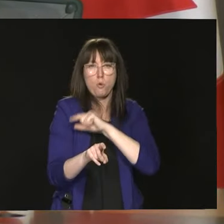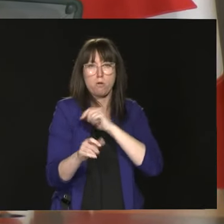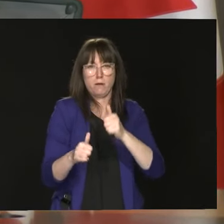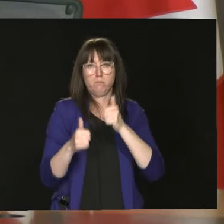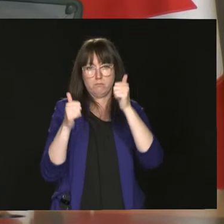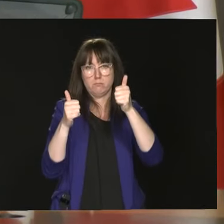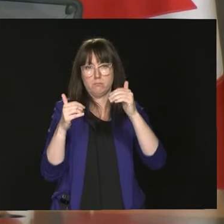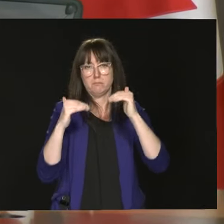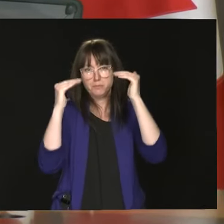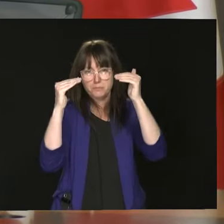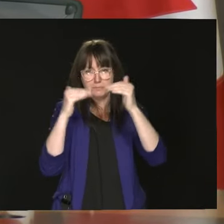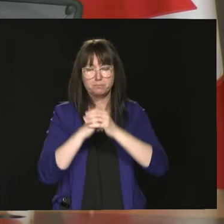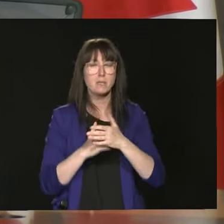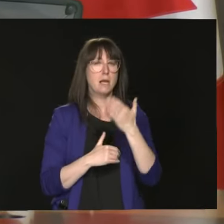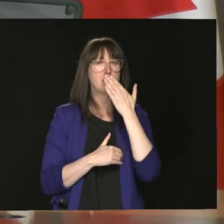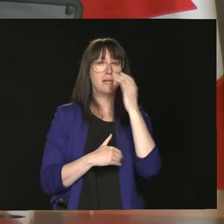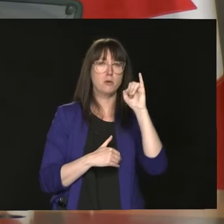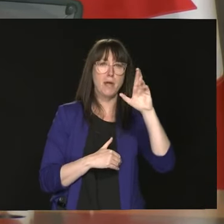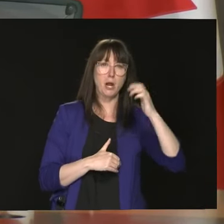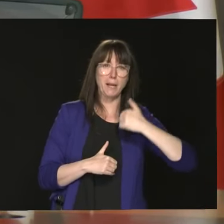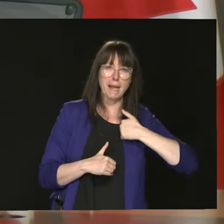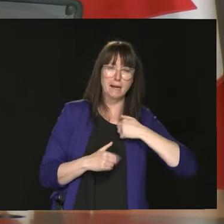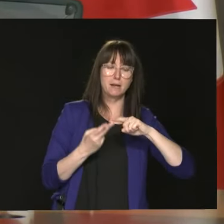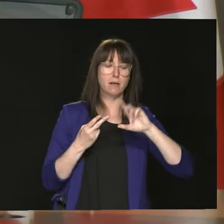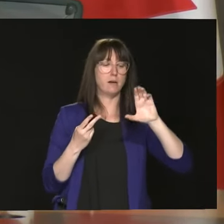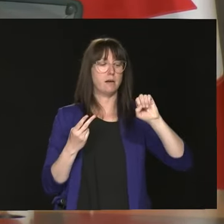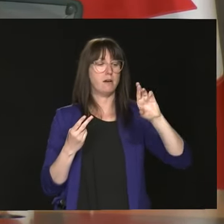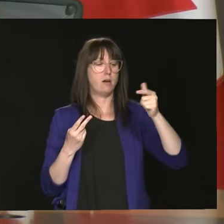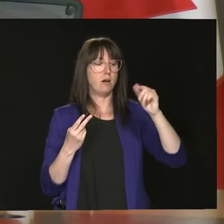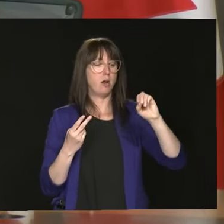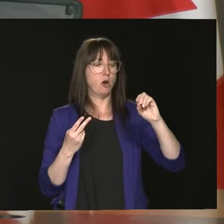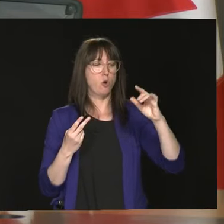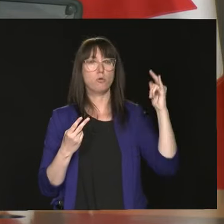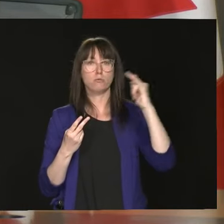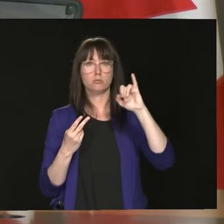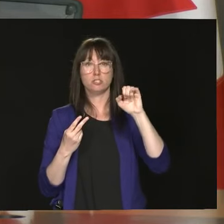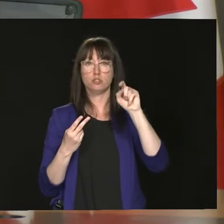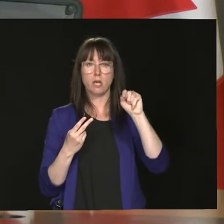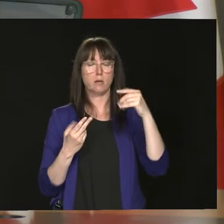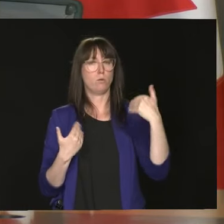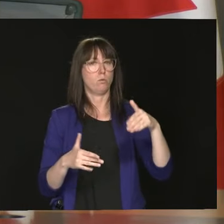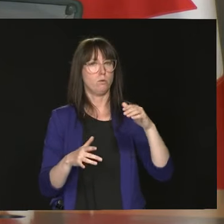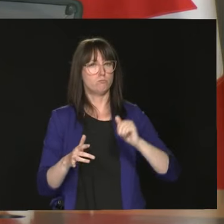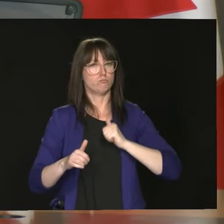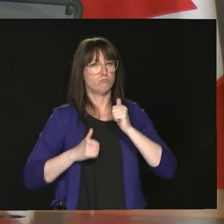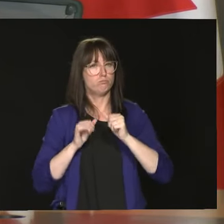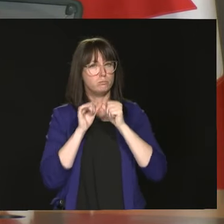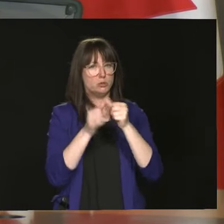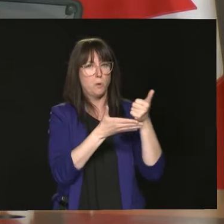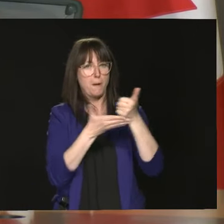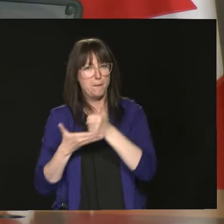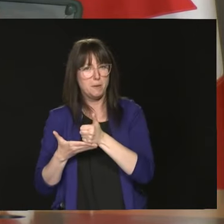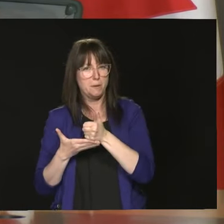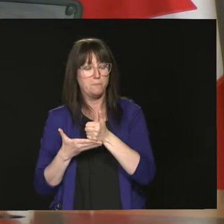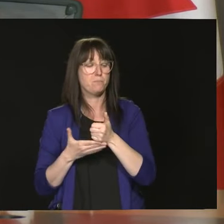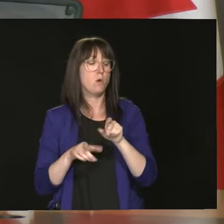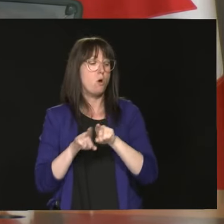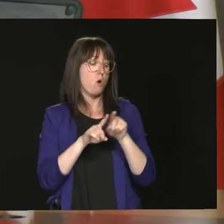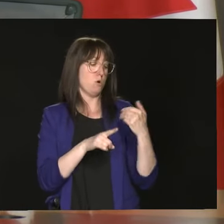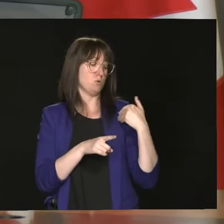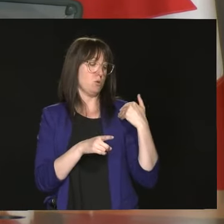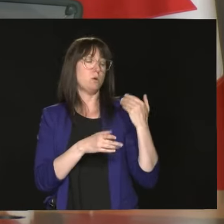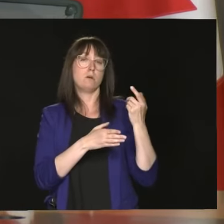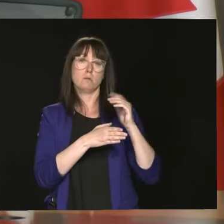for continuing to step up and deliver. Last weekend, we also received an international shipment